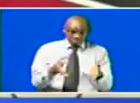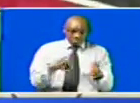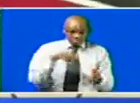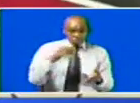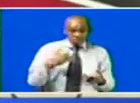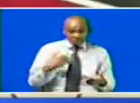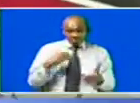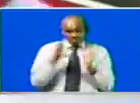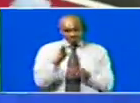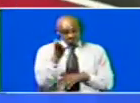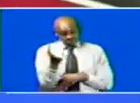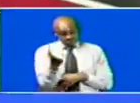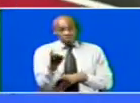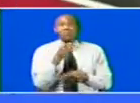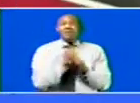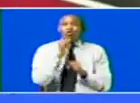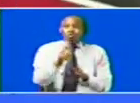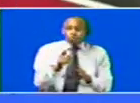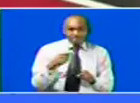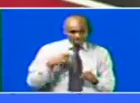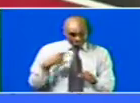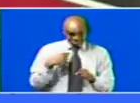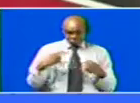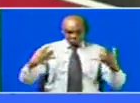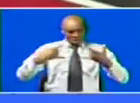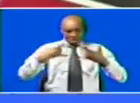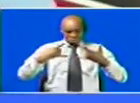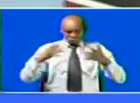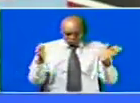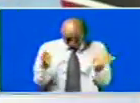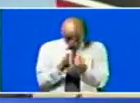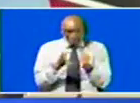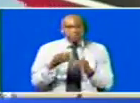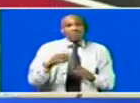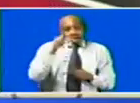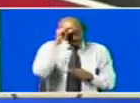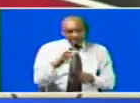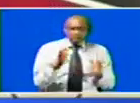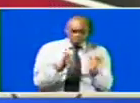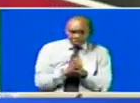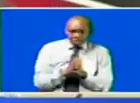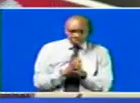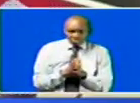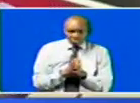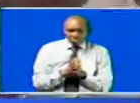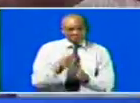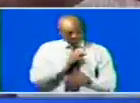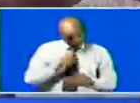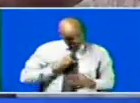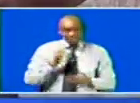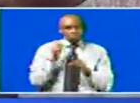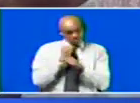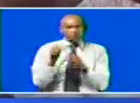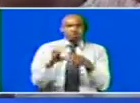has been that side, and I will make sure that I narrow the gap, like I've said, between the Council of Governors and the Senate.